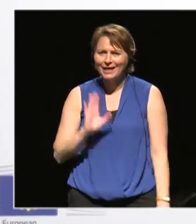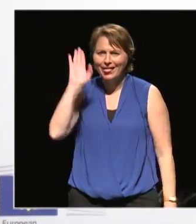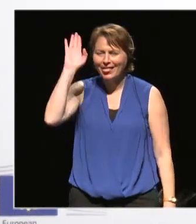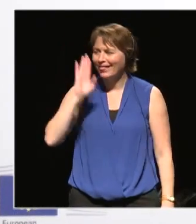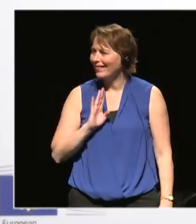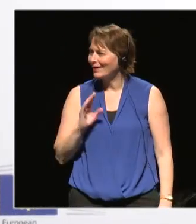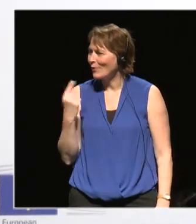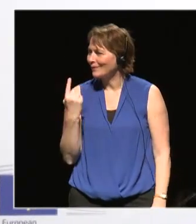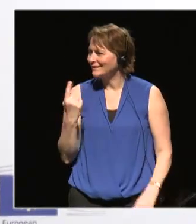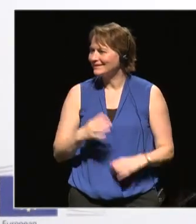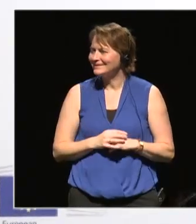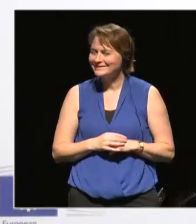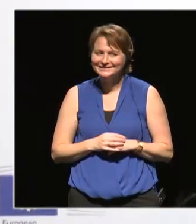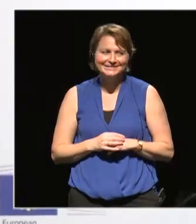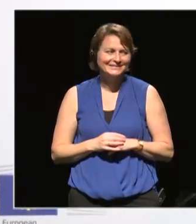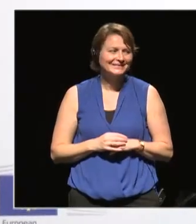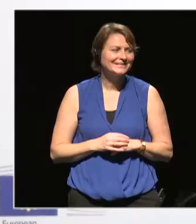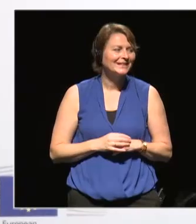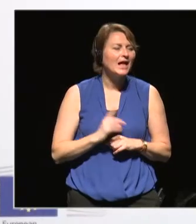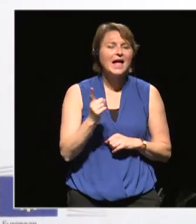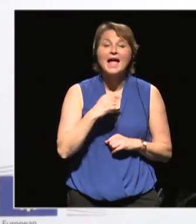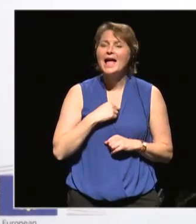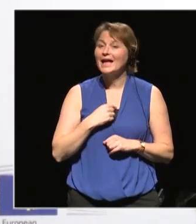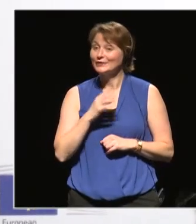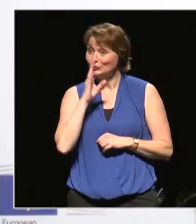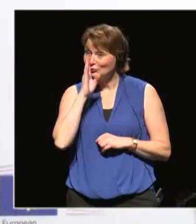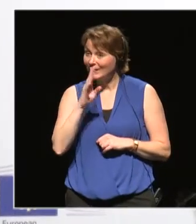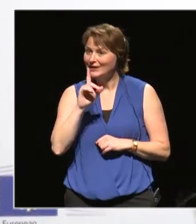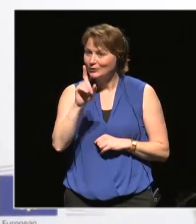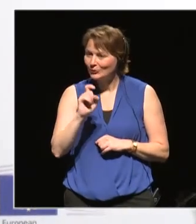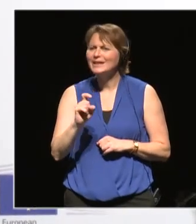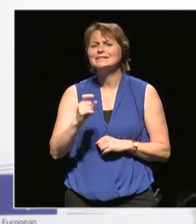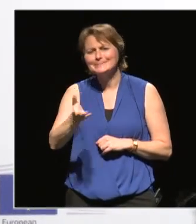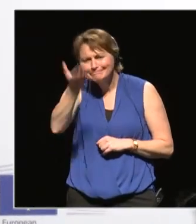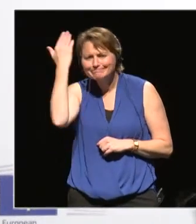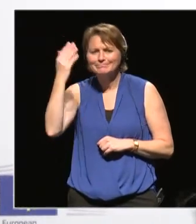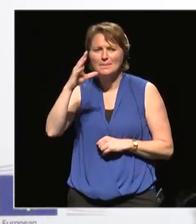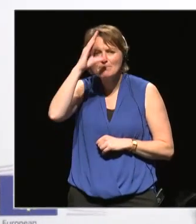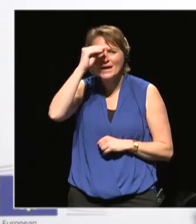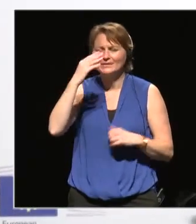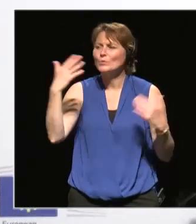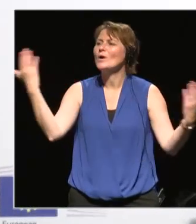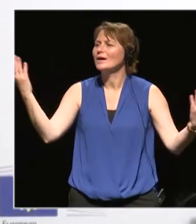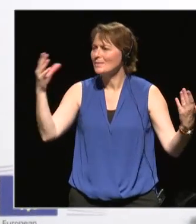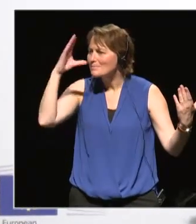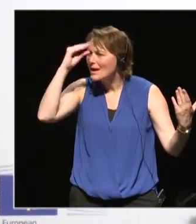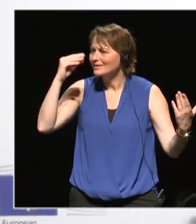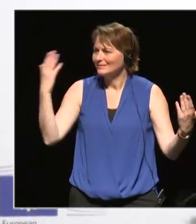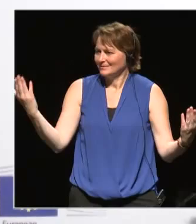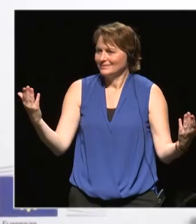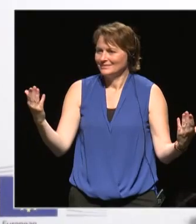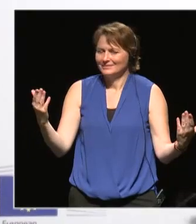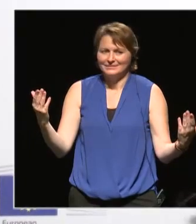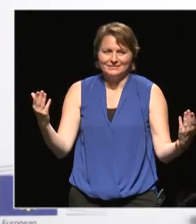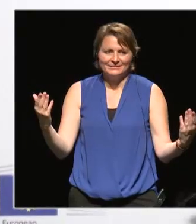And then my direct request to you would be to get the males out too. Get the male polar bears also